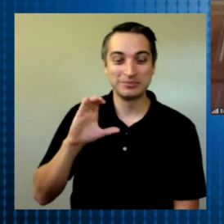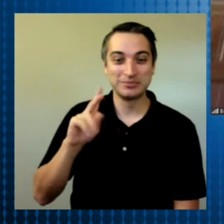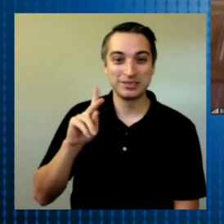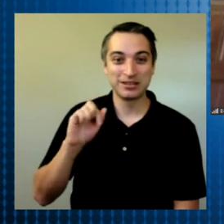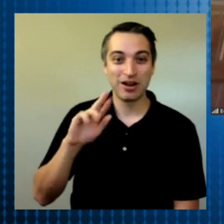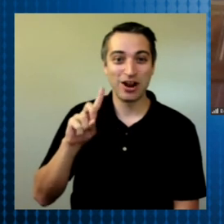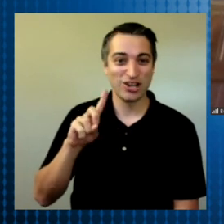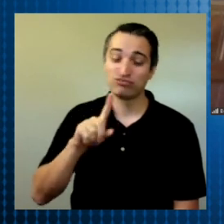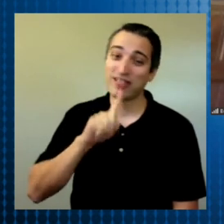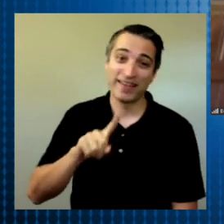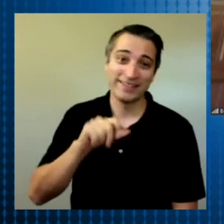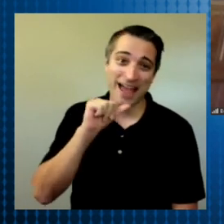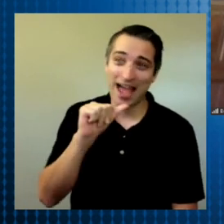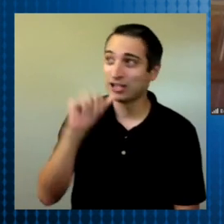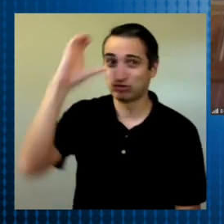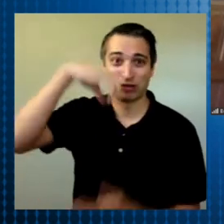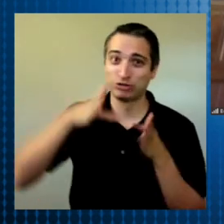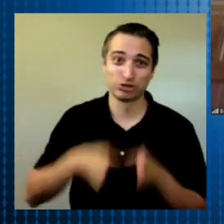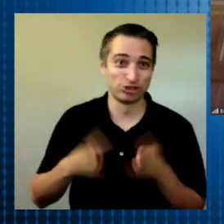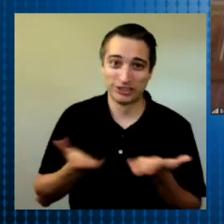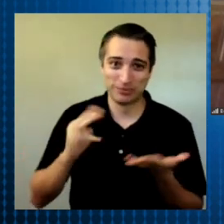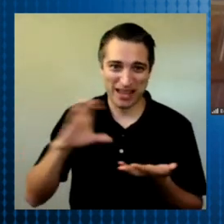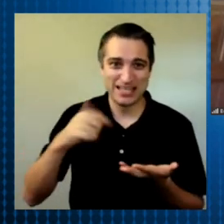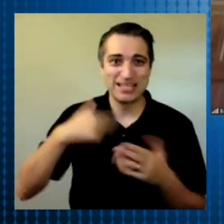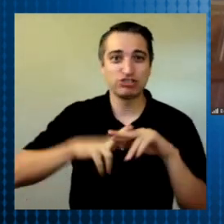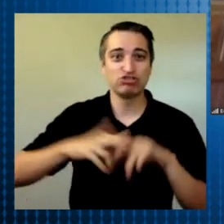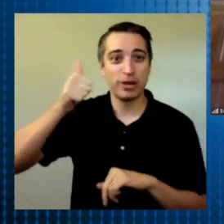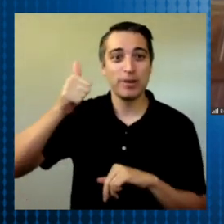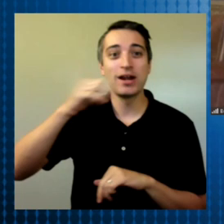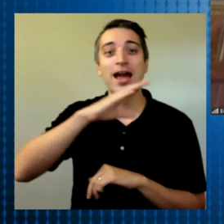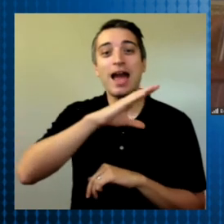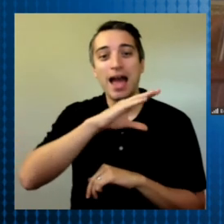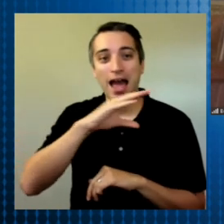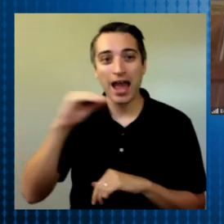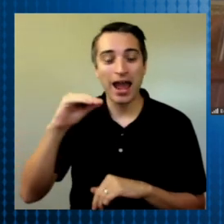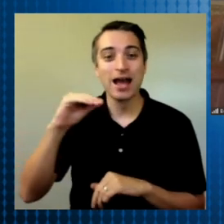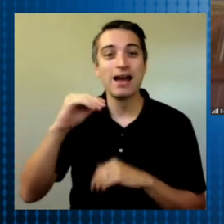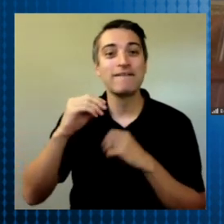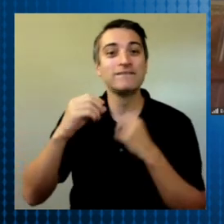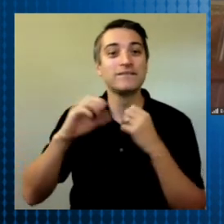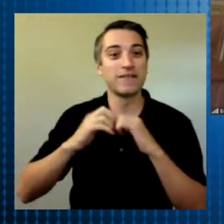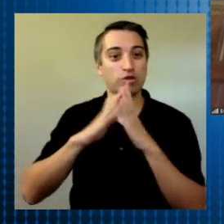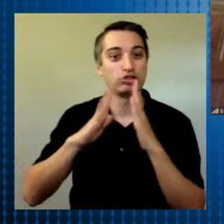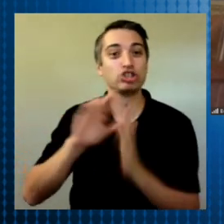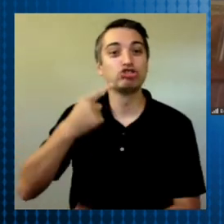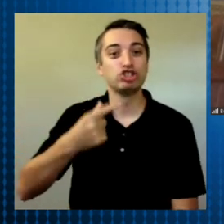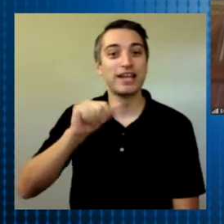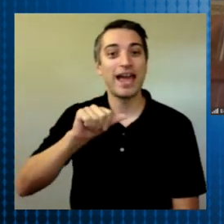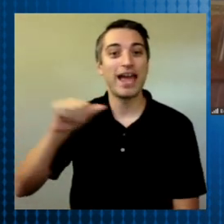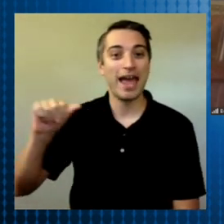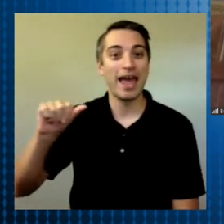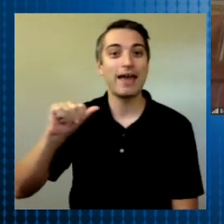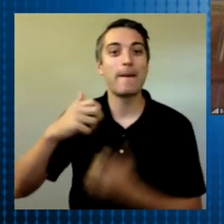to the college campus. He is the chairman and executive founder of GAA Manufacturing and Supply Chain